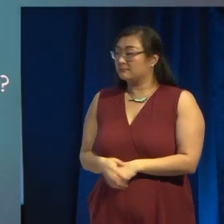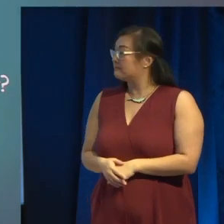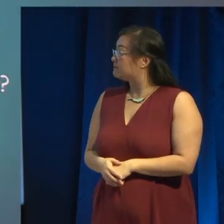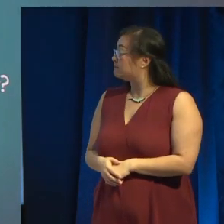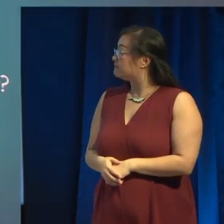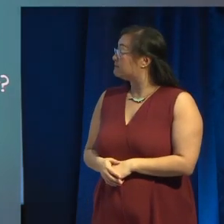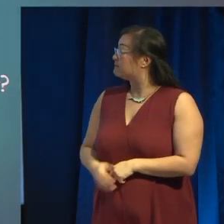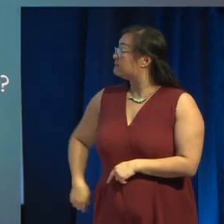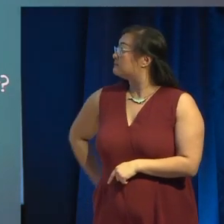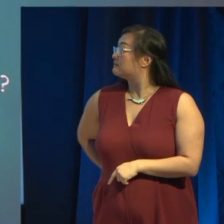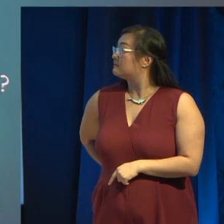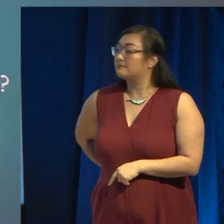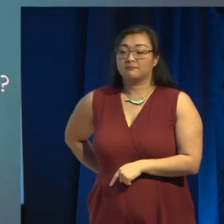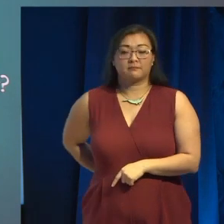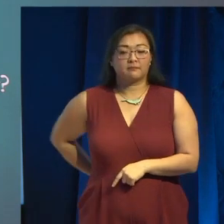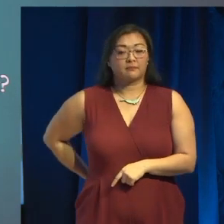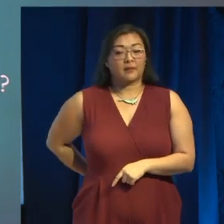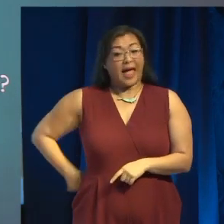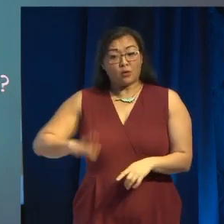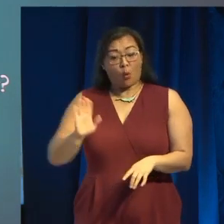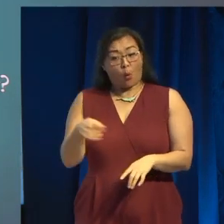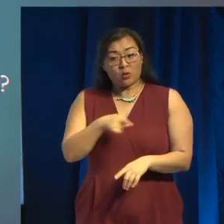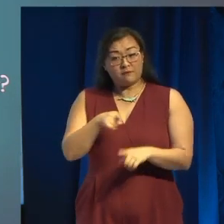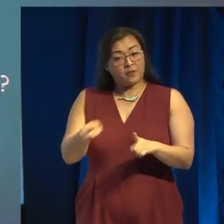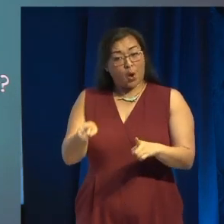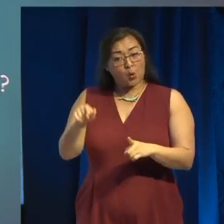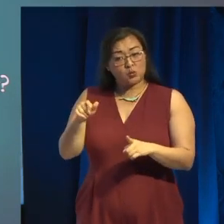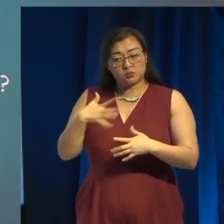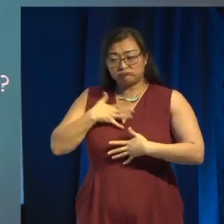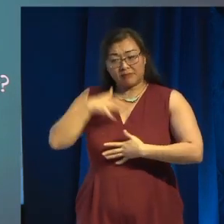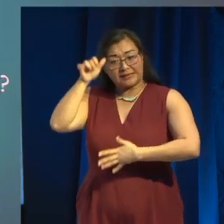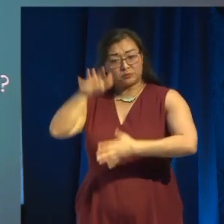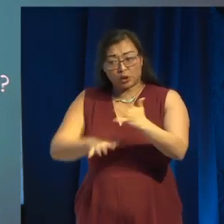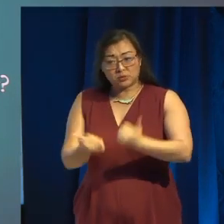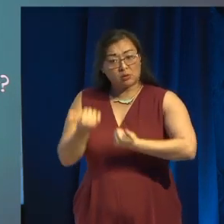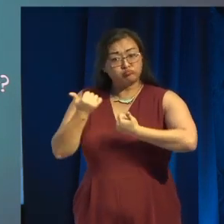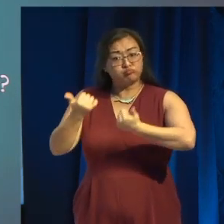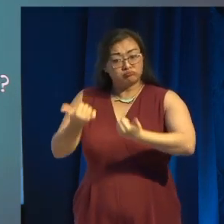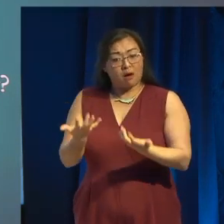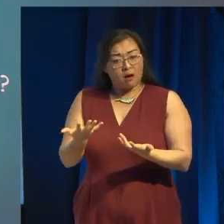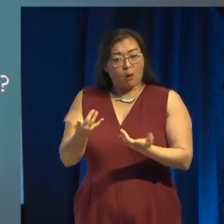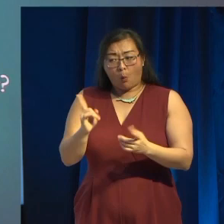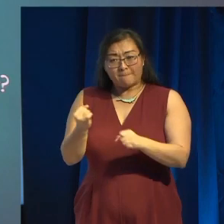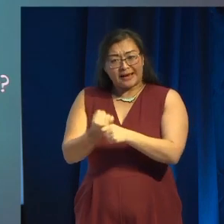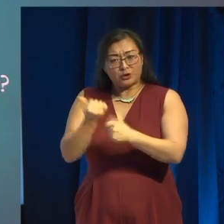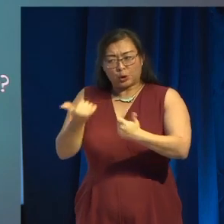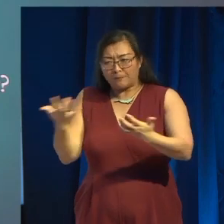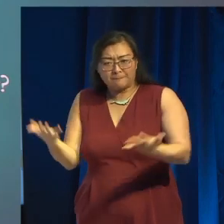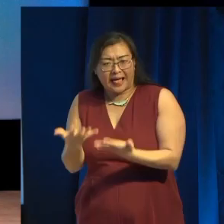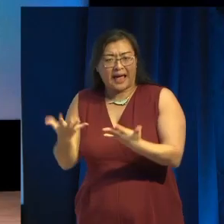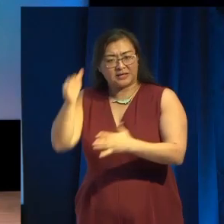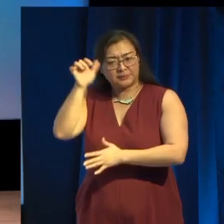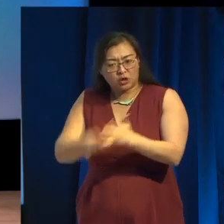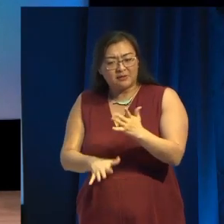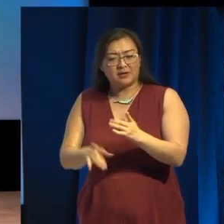all of these experiences are valid, very different. What makes a good gameplay? How do you do that? Is it difficulty, innovative mechanics? Do you